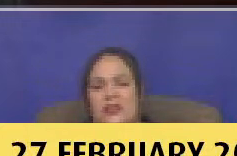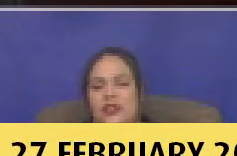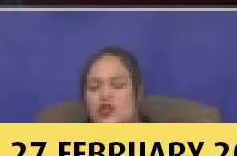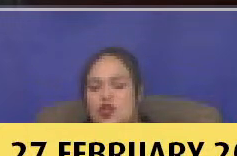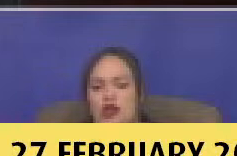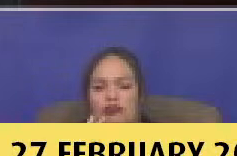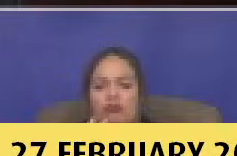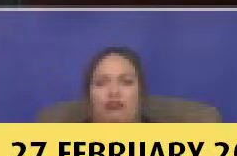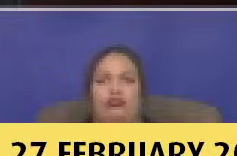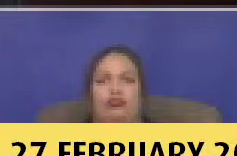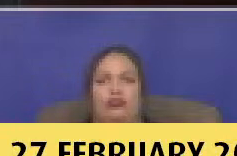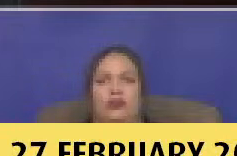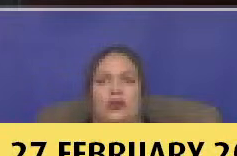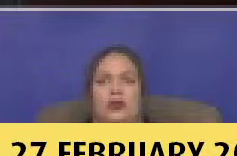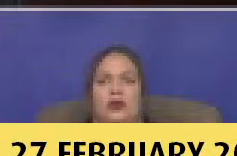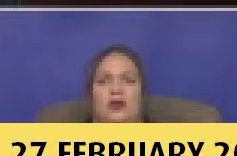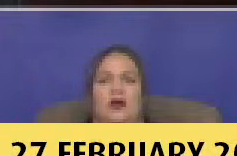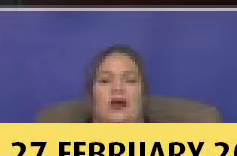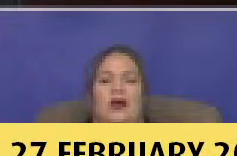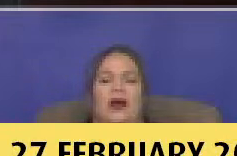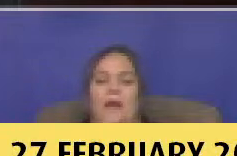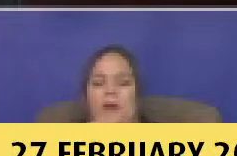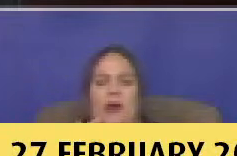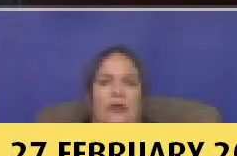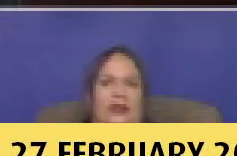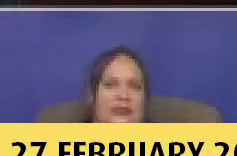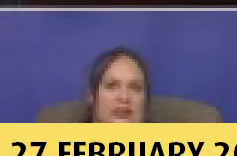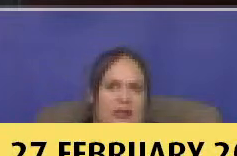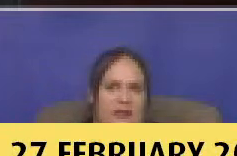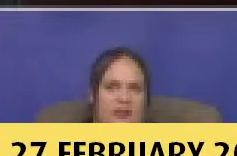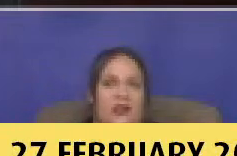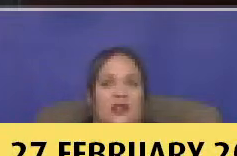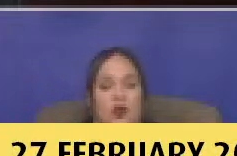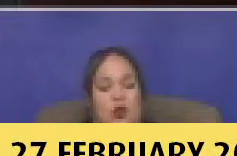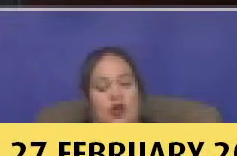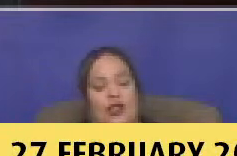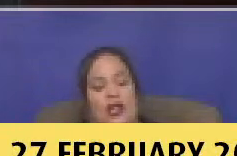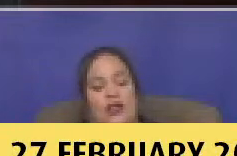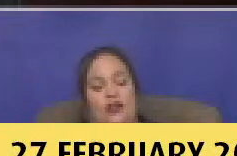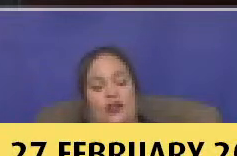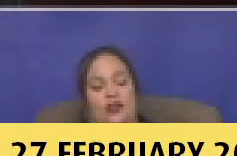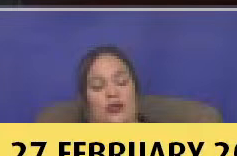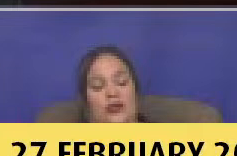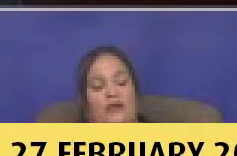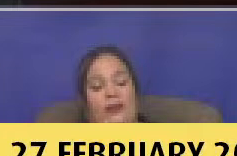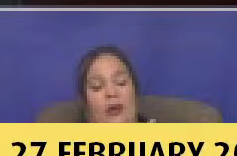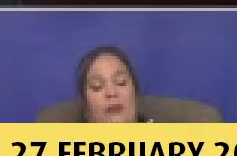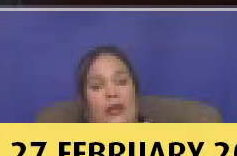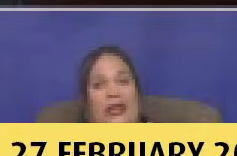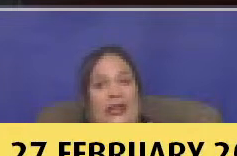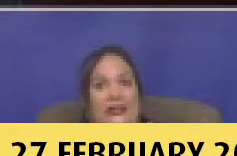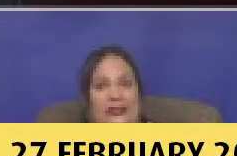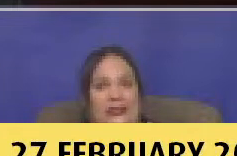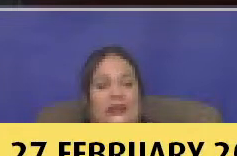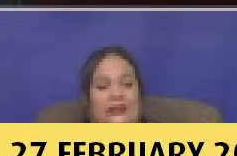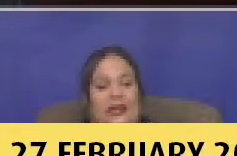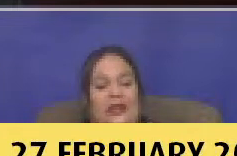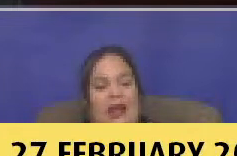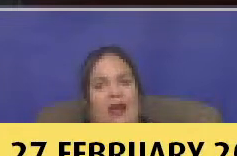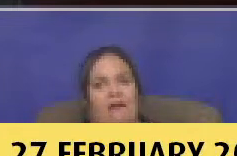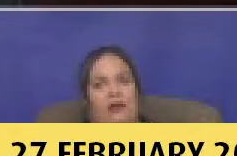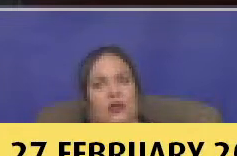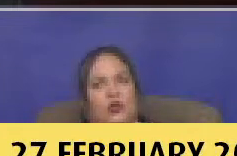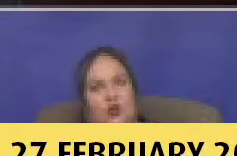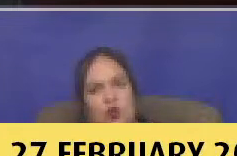instability when it comes to the public service. And the National Development Plan actually highlighted the